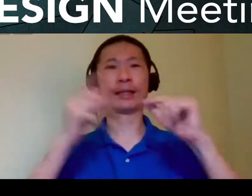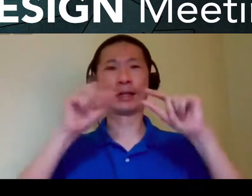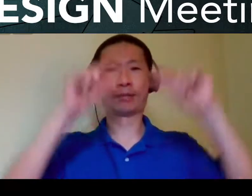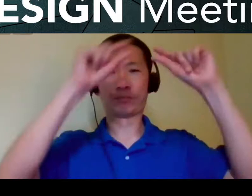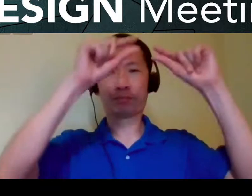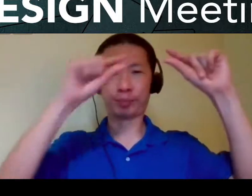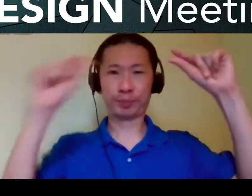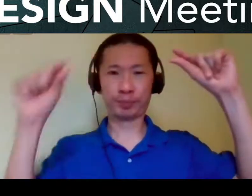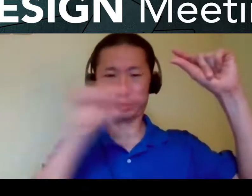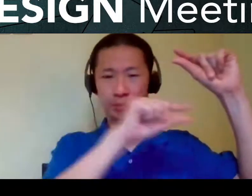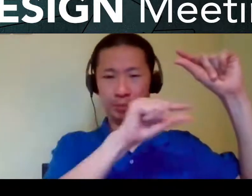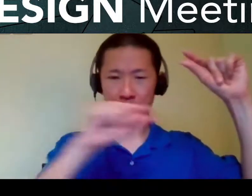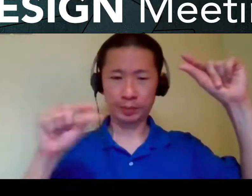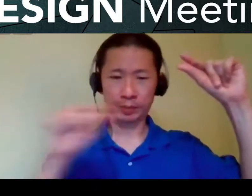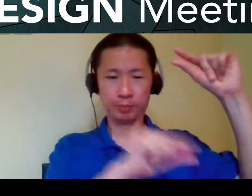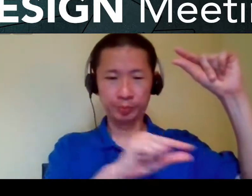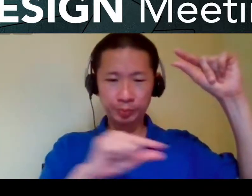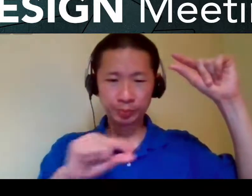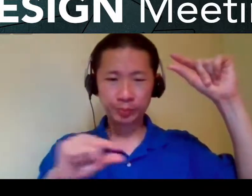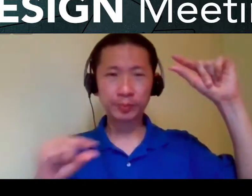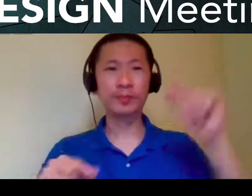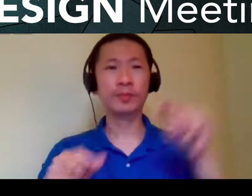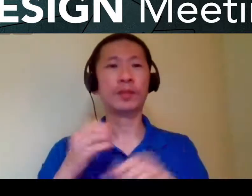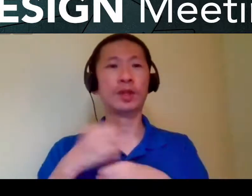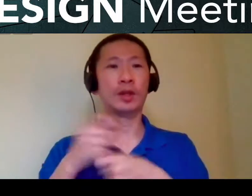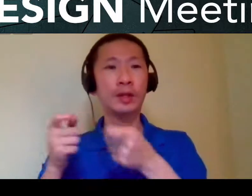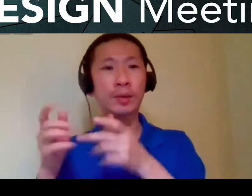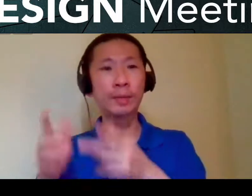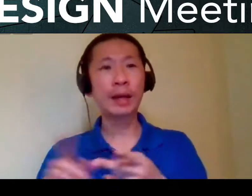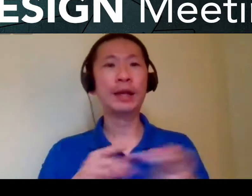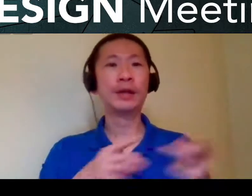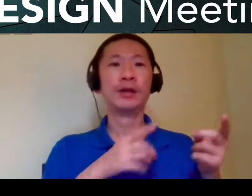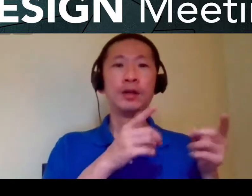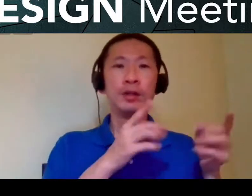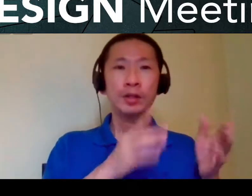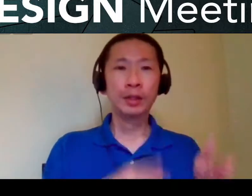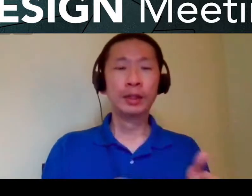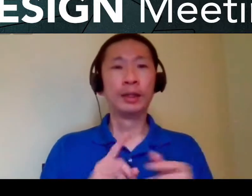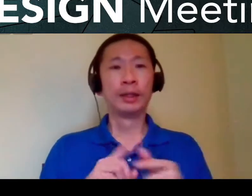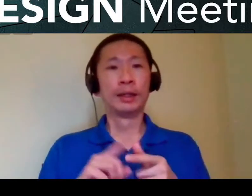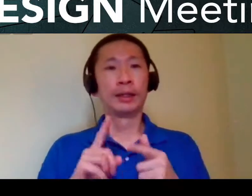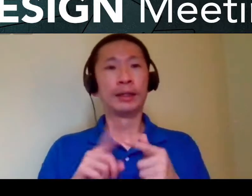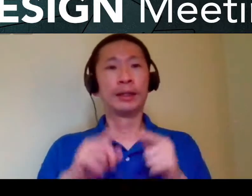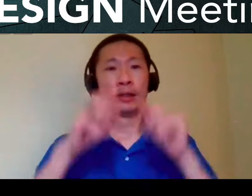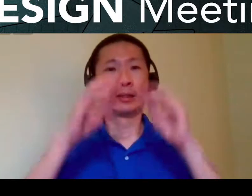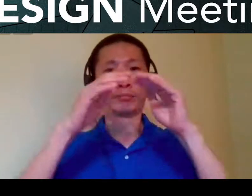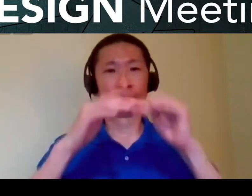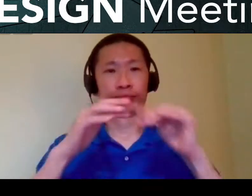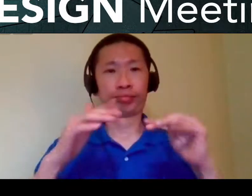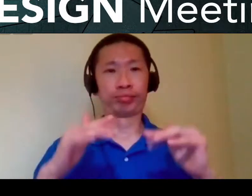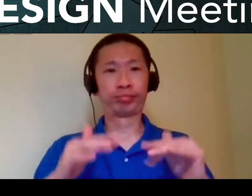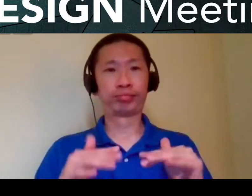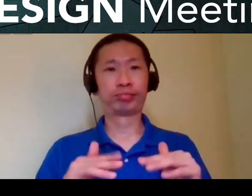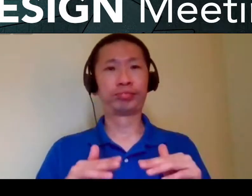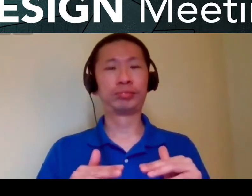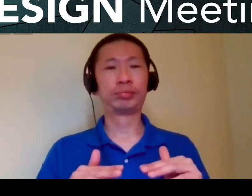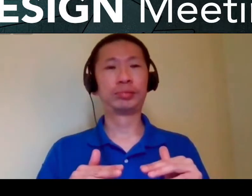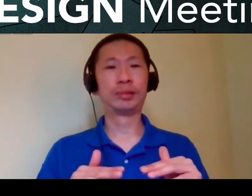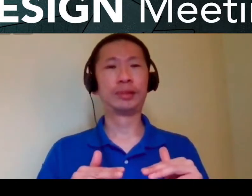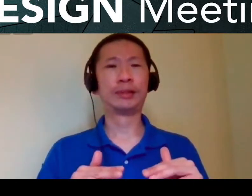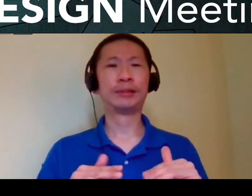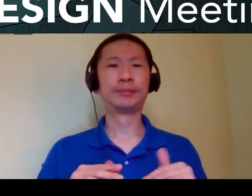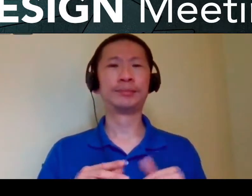things here of a production manager and a director, and then it flows from there about